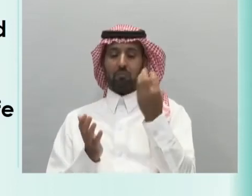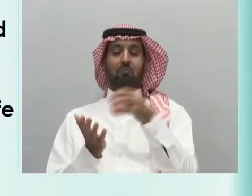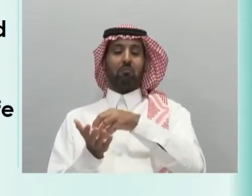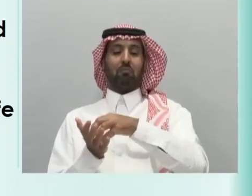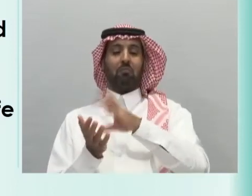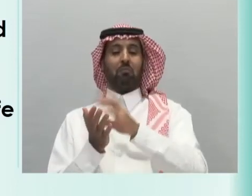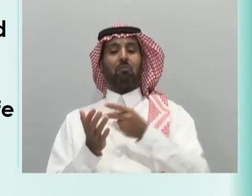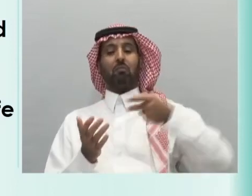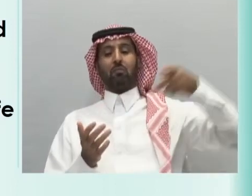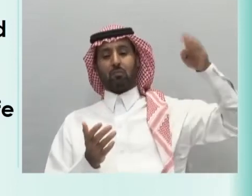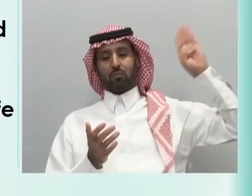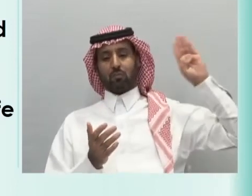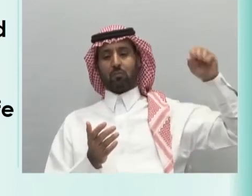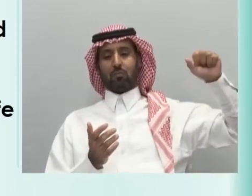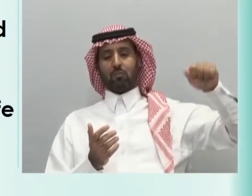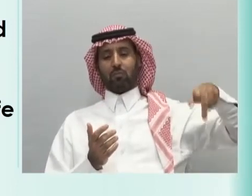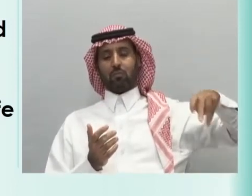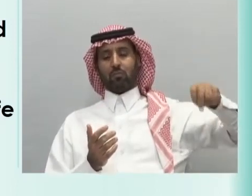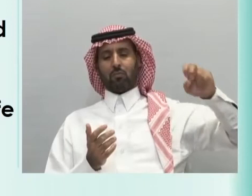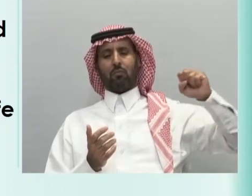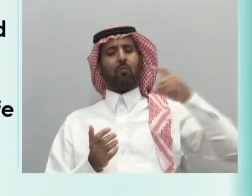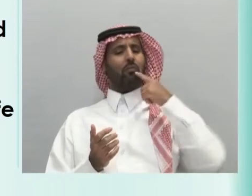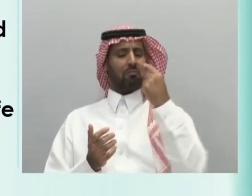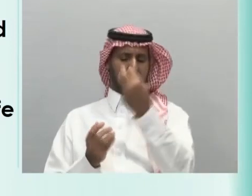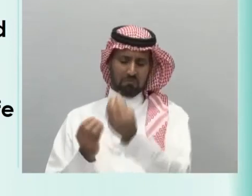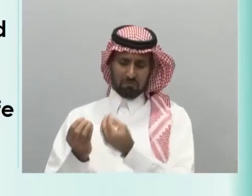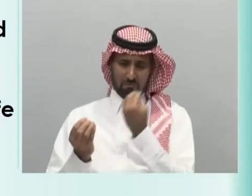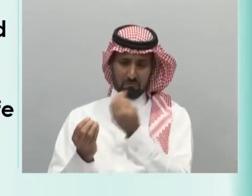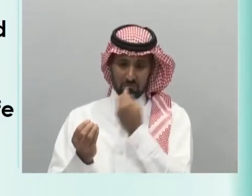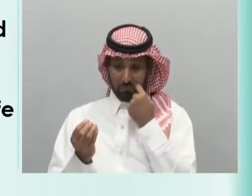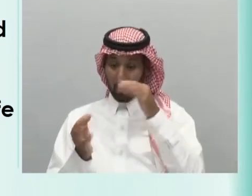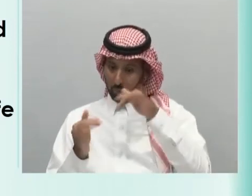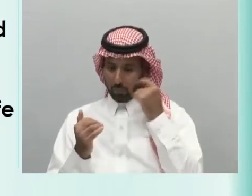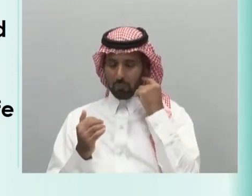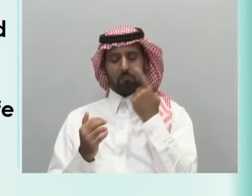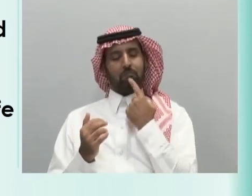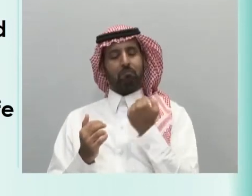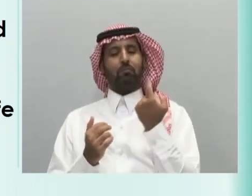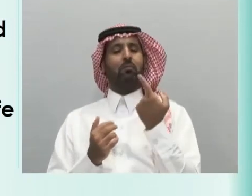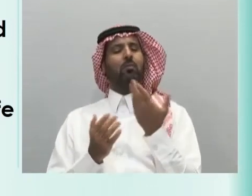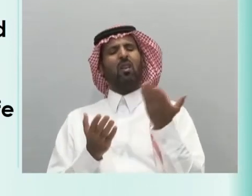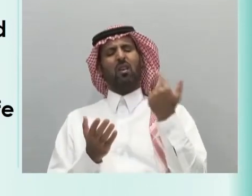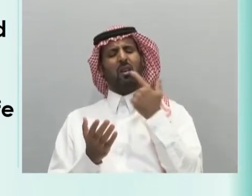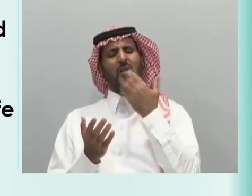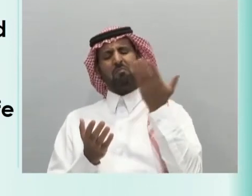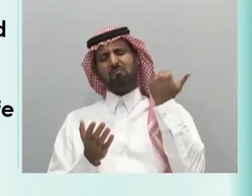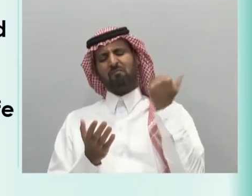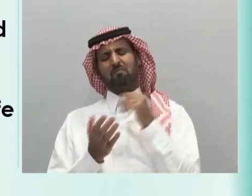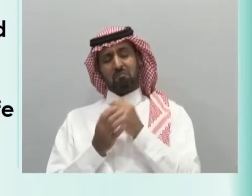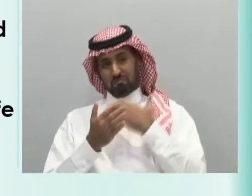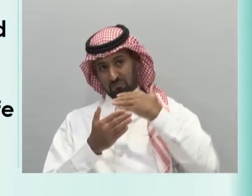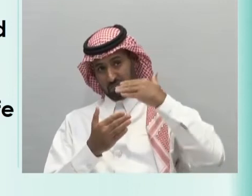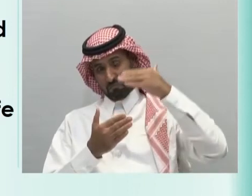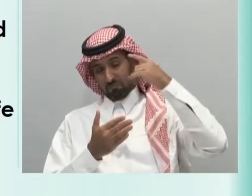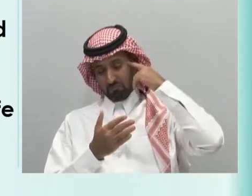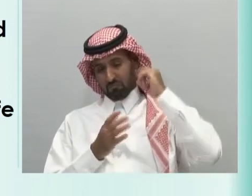very popular with tourists. In the last few years, he's talking about himself, in the last few years, there has been development of